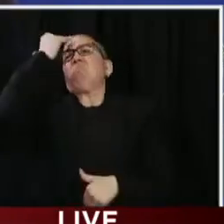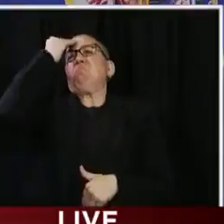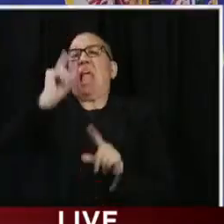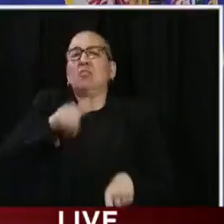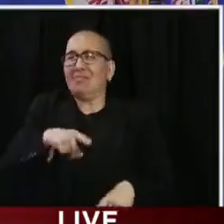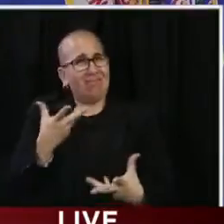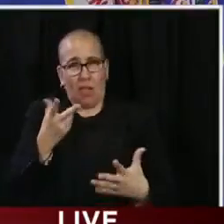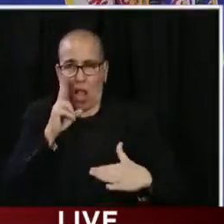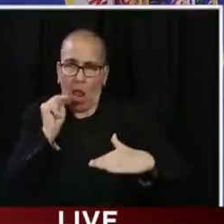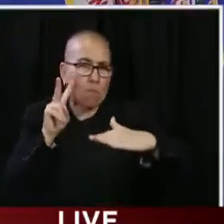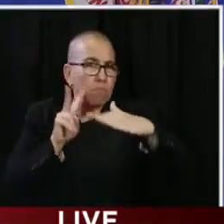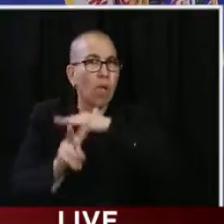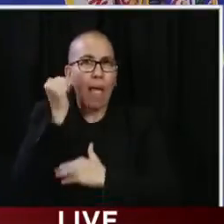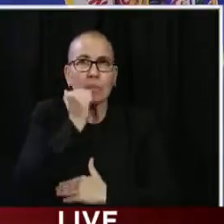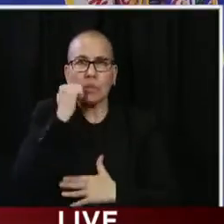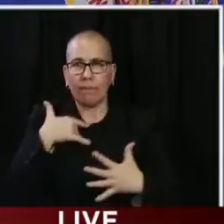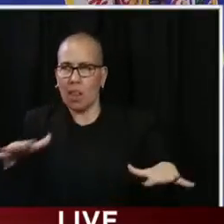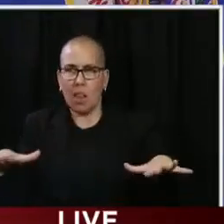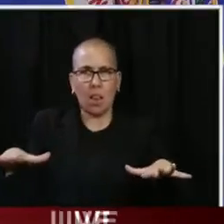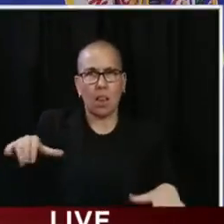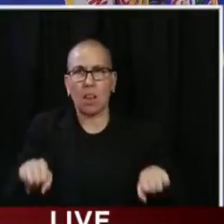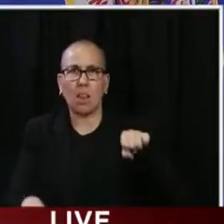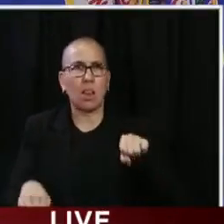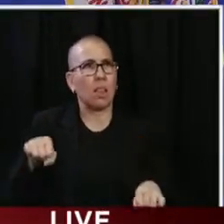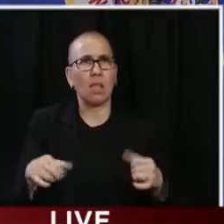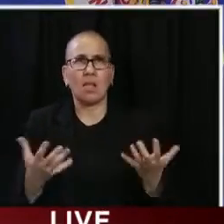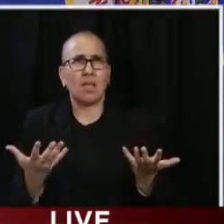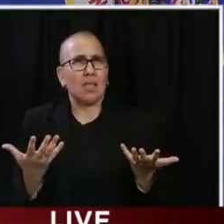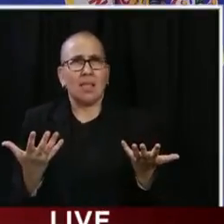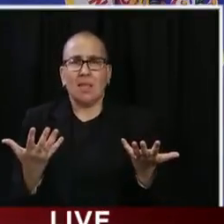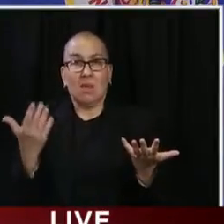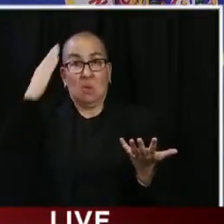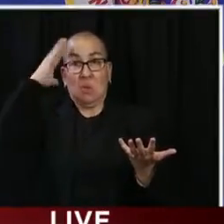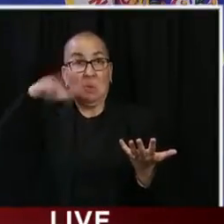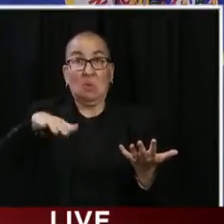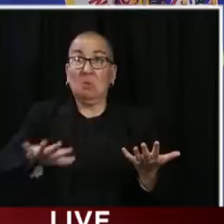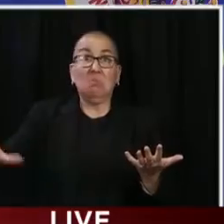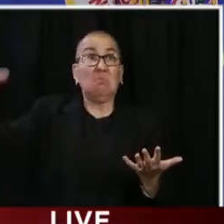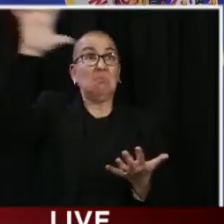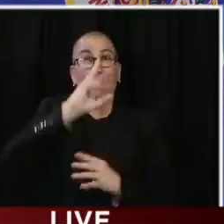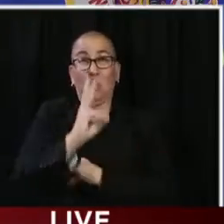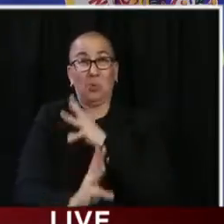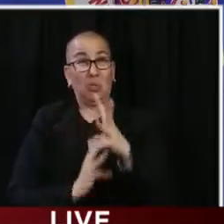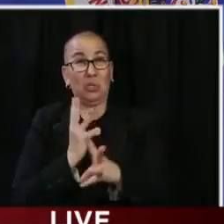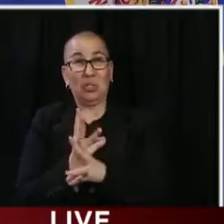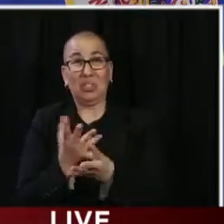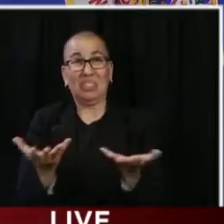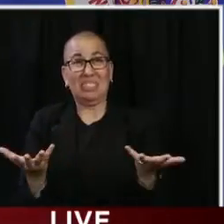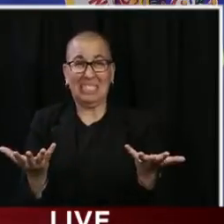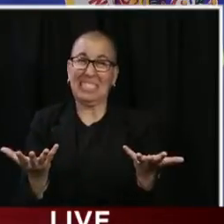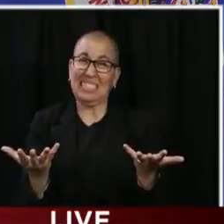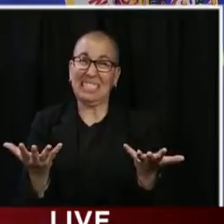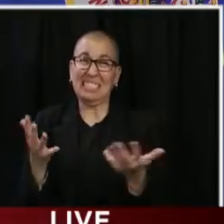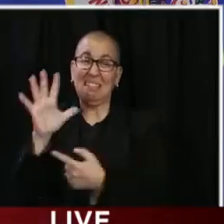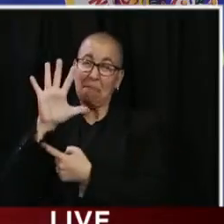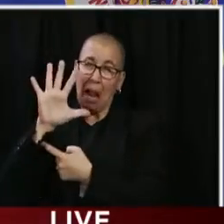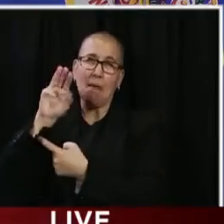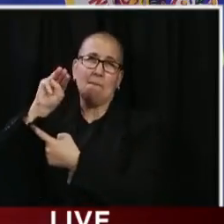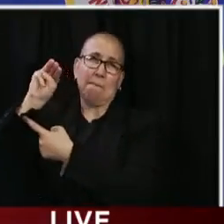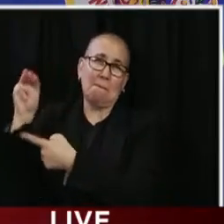state. As you know, around the world, we are getting very close to 5 million total cases